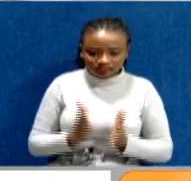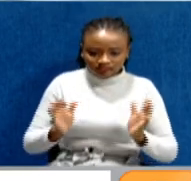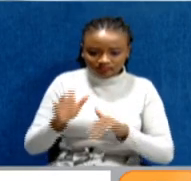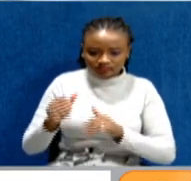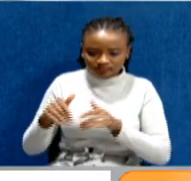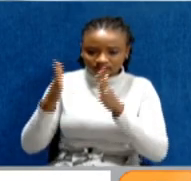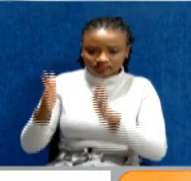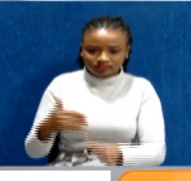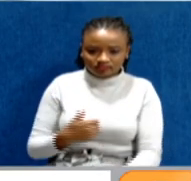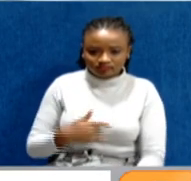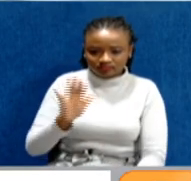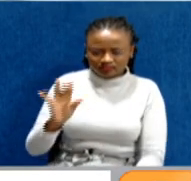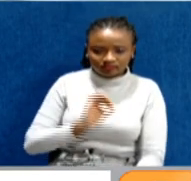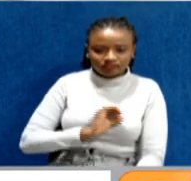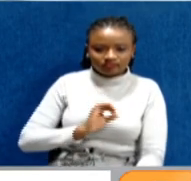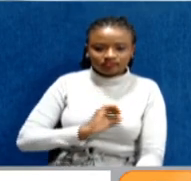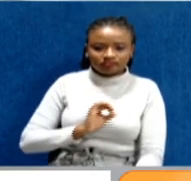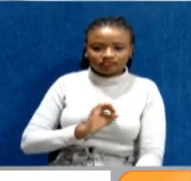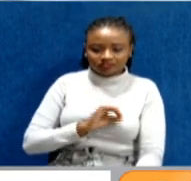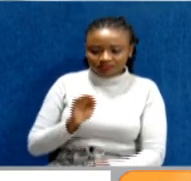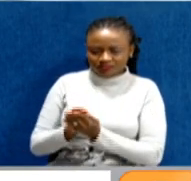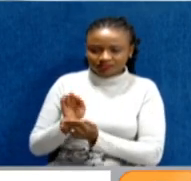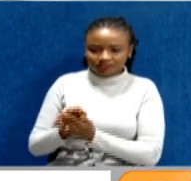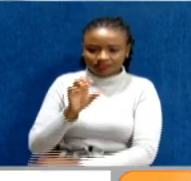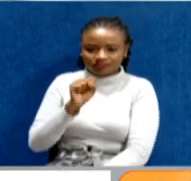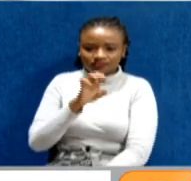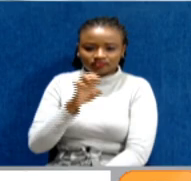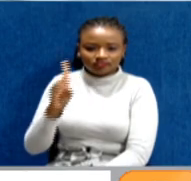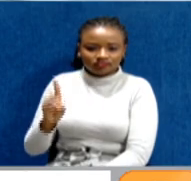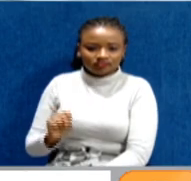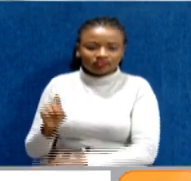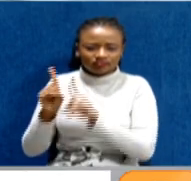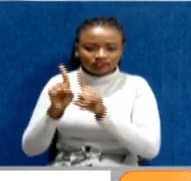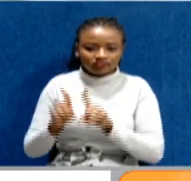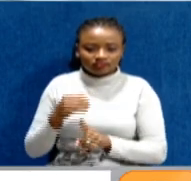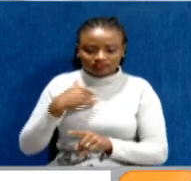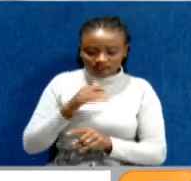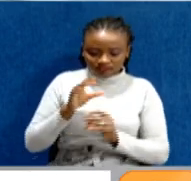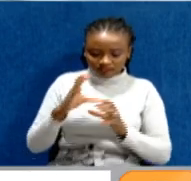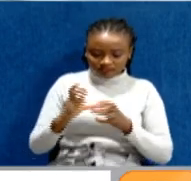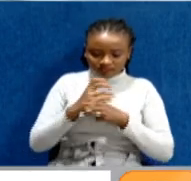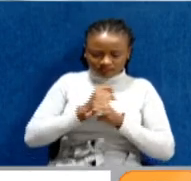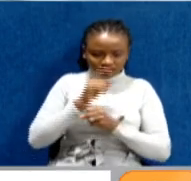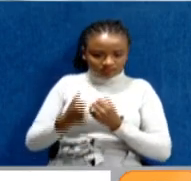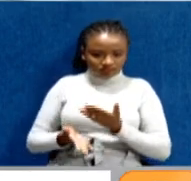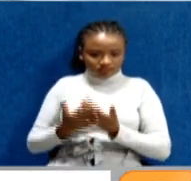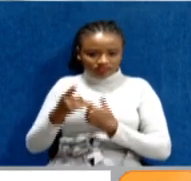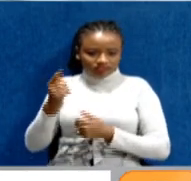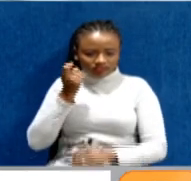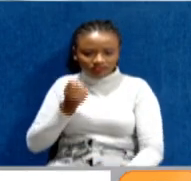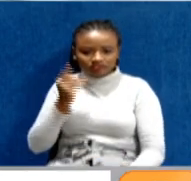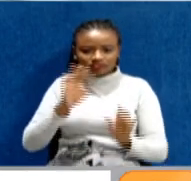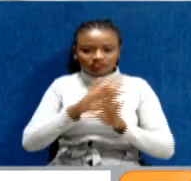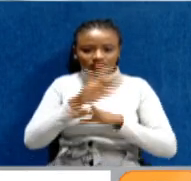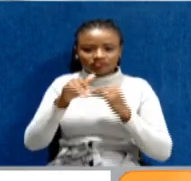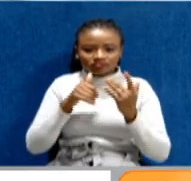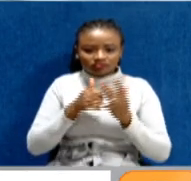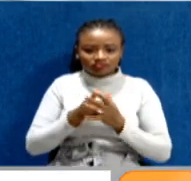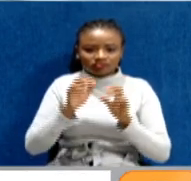farmers to have their own seed banks. Okay. There are organizations that are really helping farmers to understand the whole issue of seed